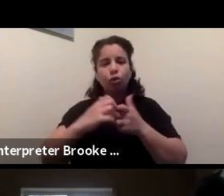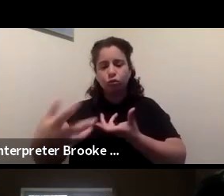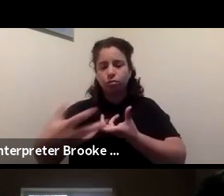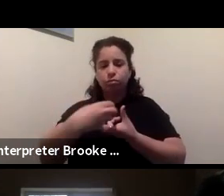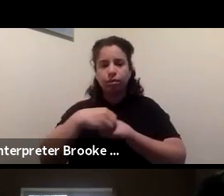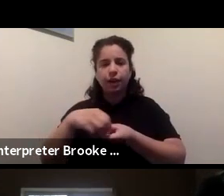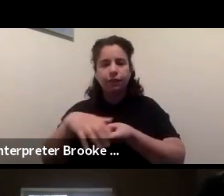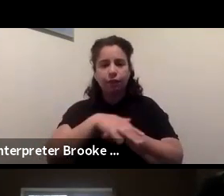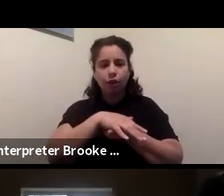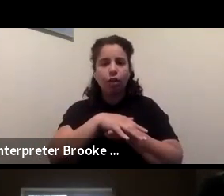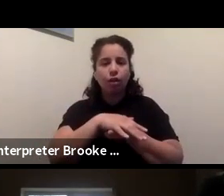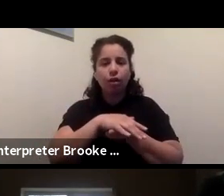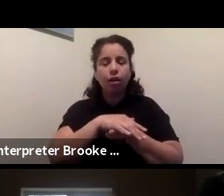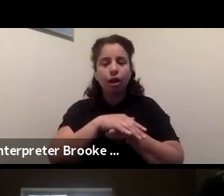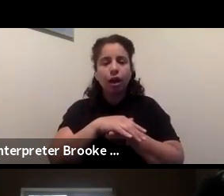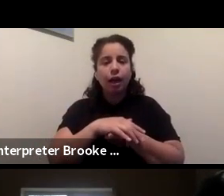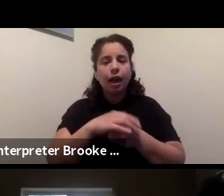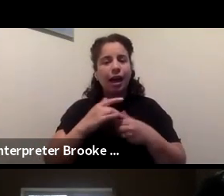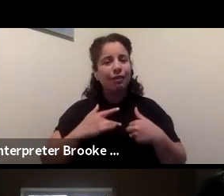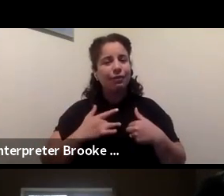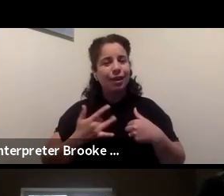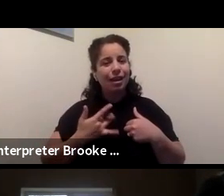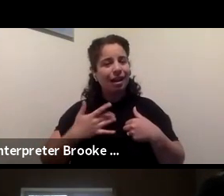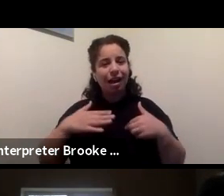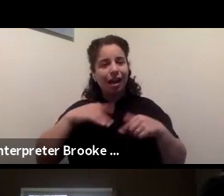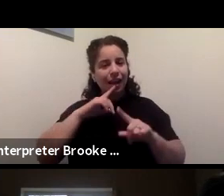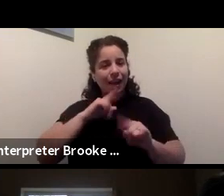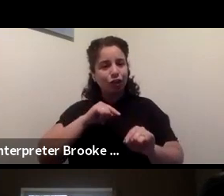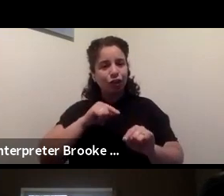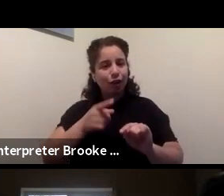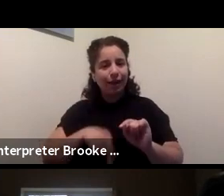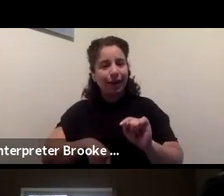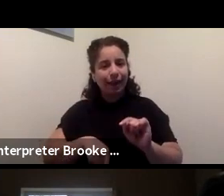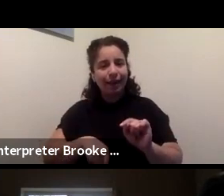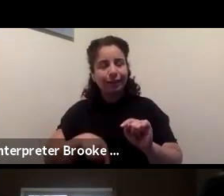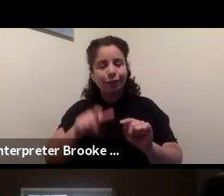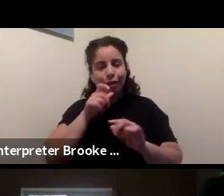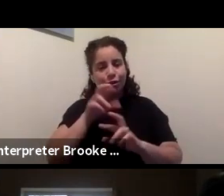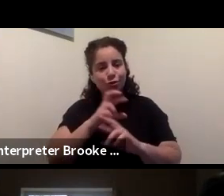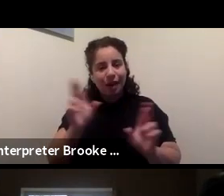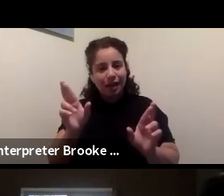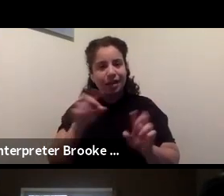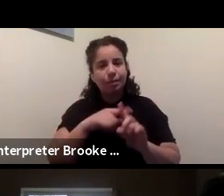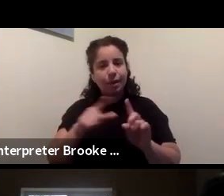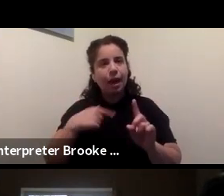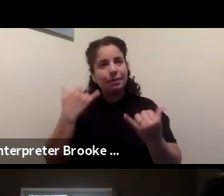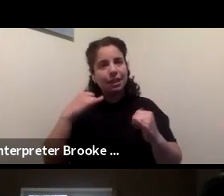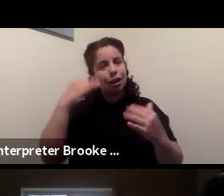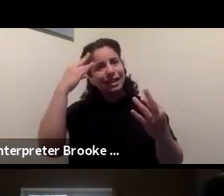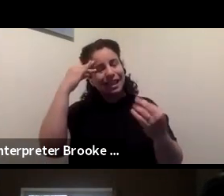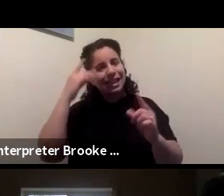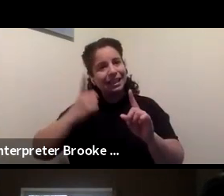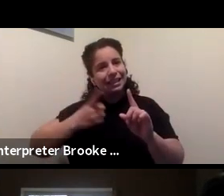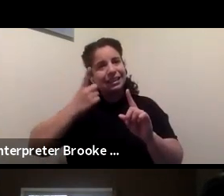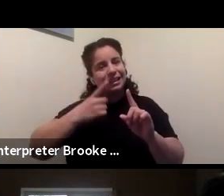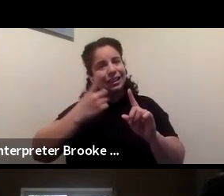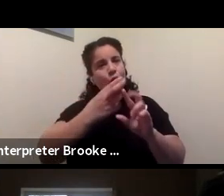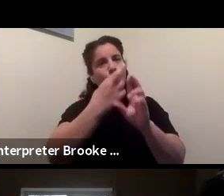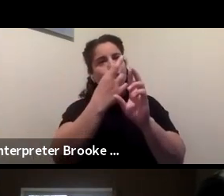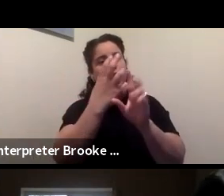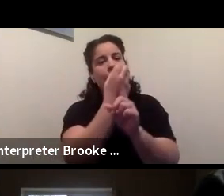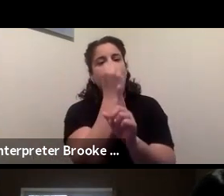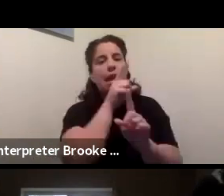Which I don't feel that I have the answer to, but it's something that I am longing towards. And I feel